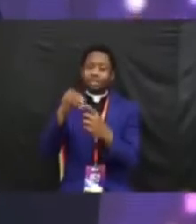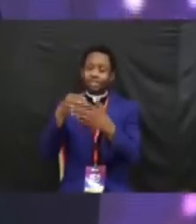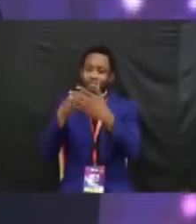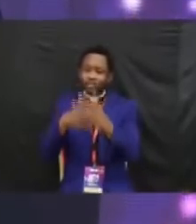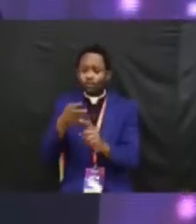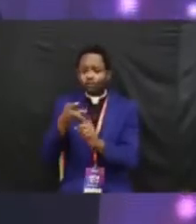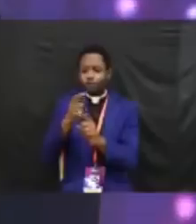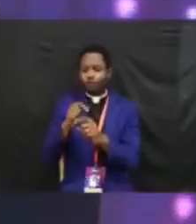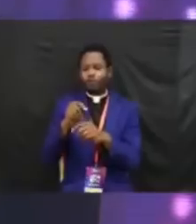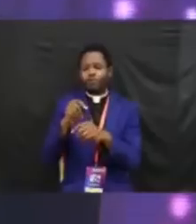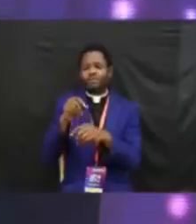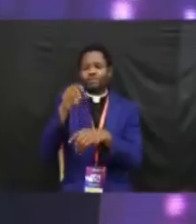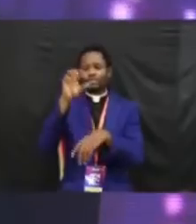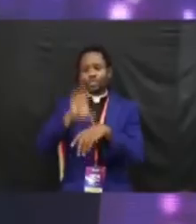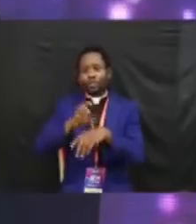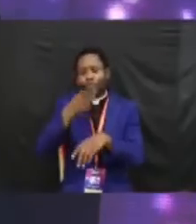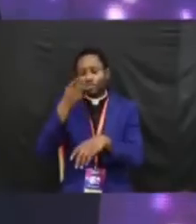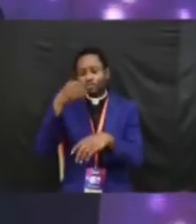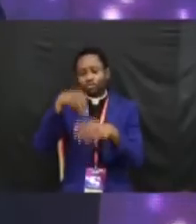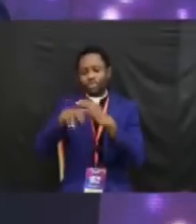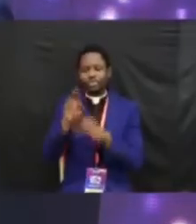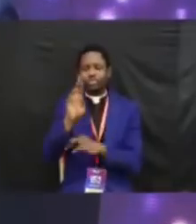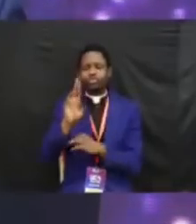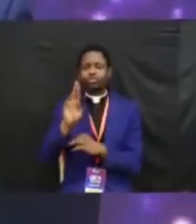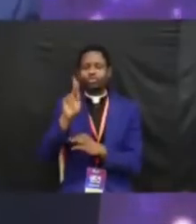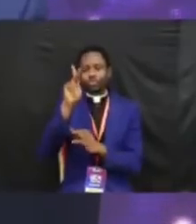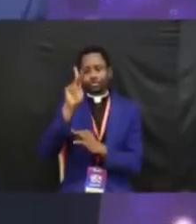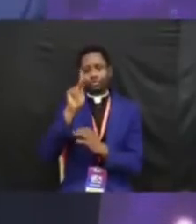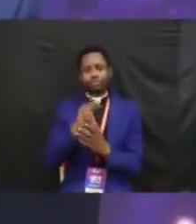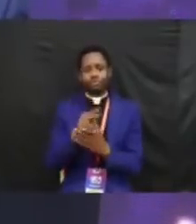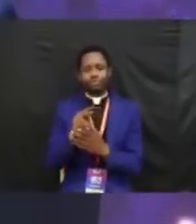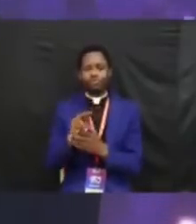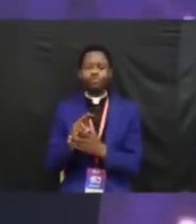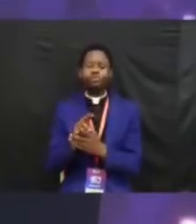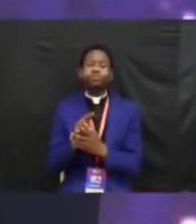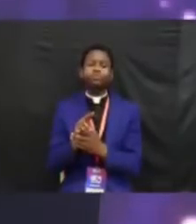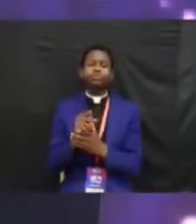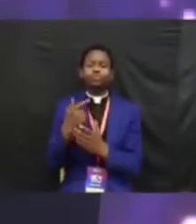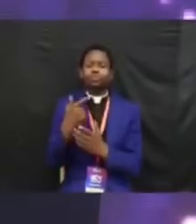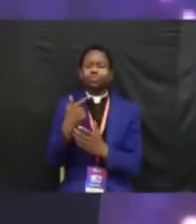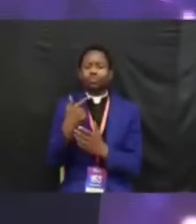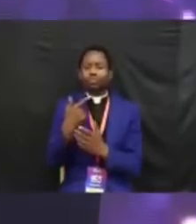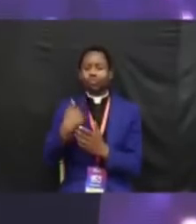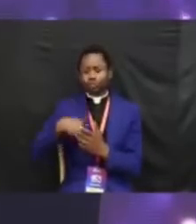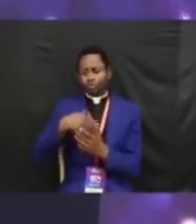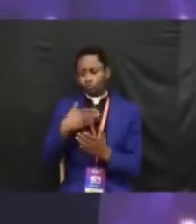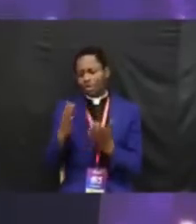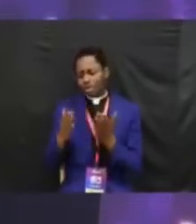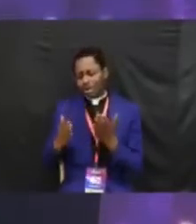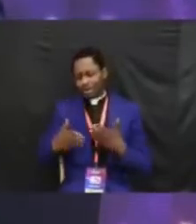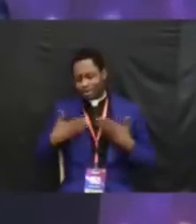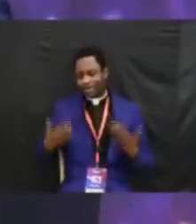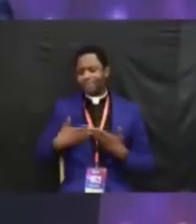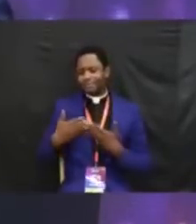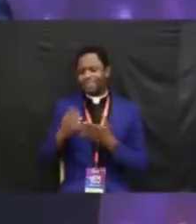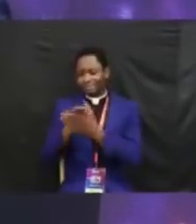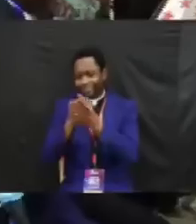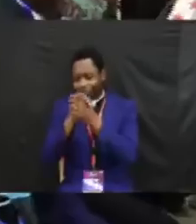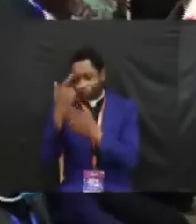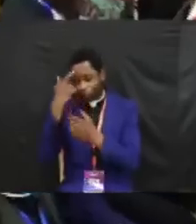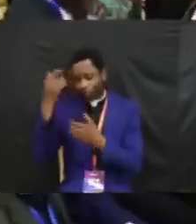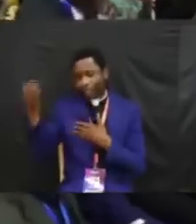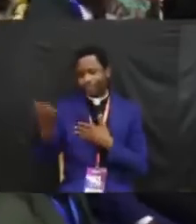Pentecostal churches in UK. We are we are so grateful that you could make time to be with